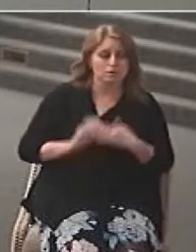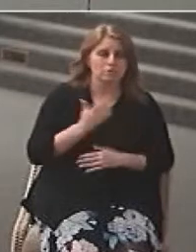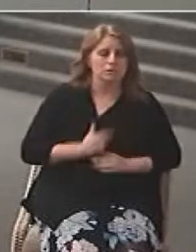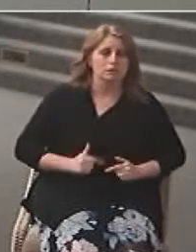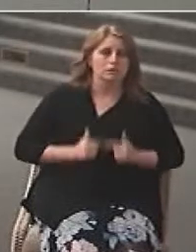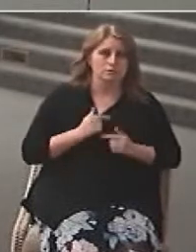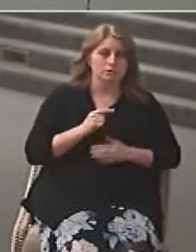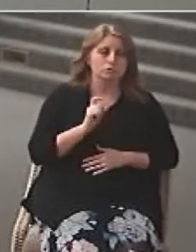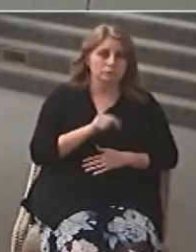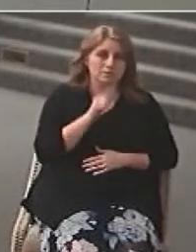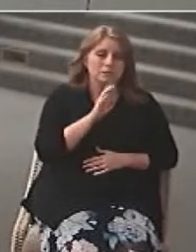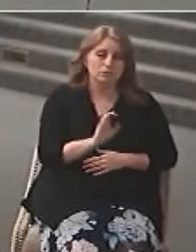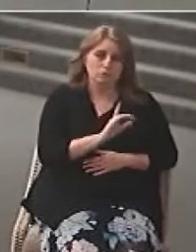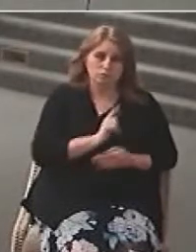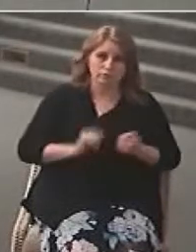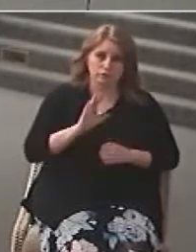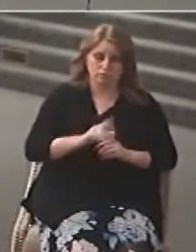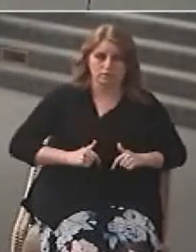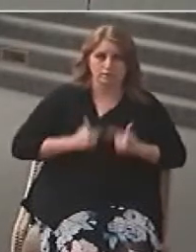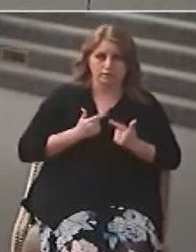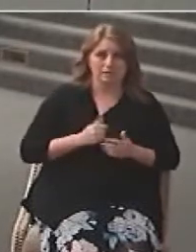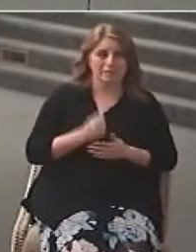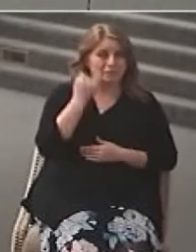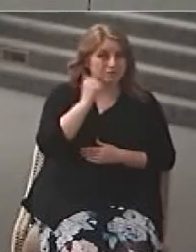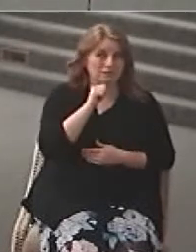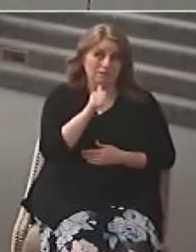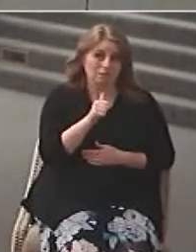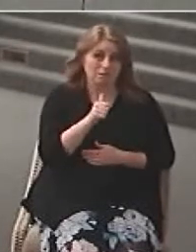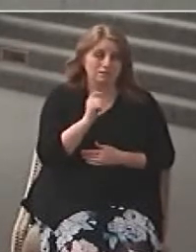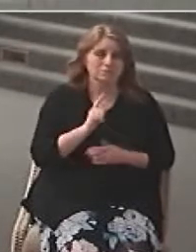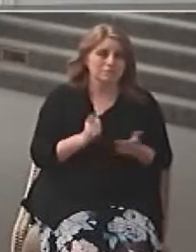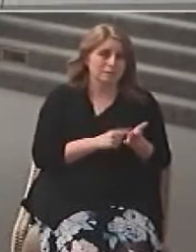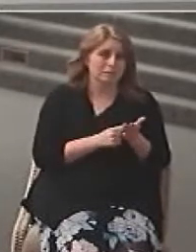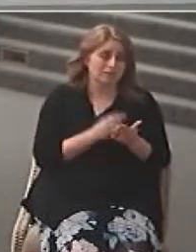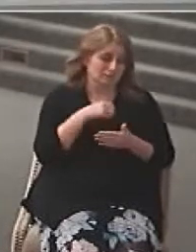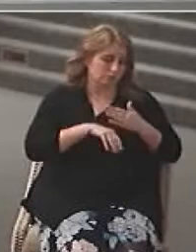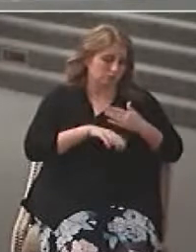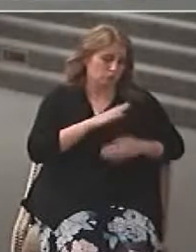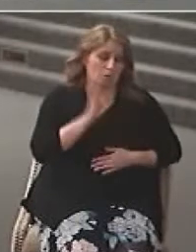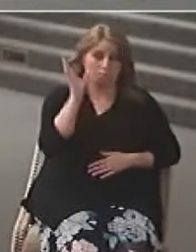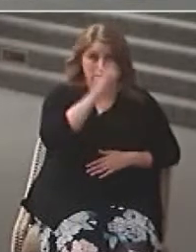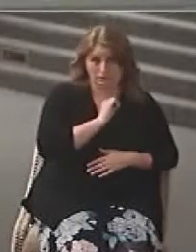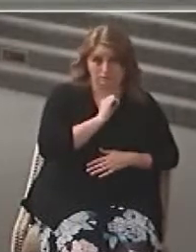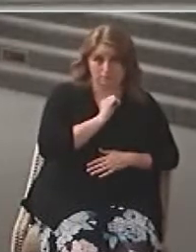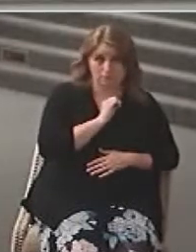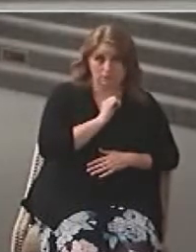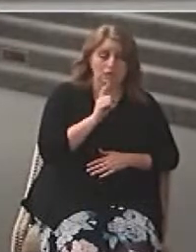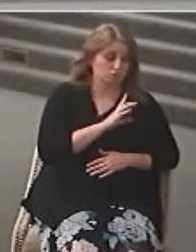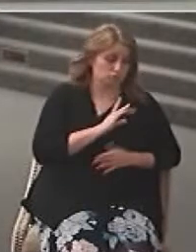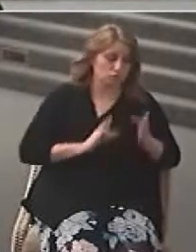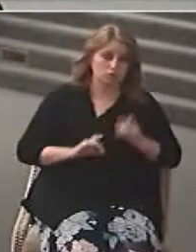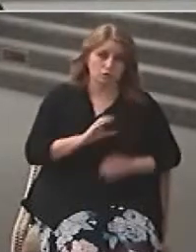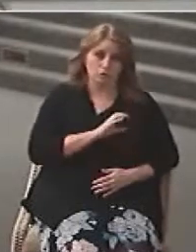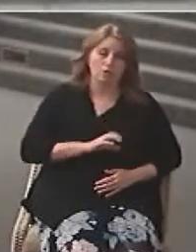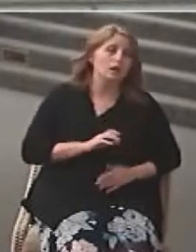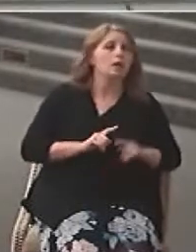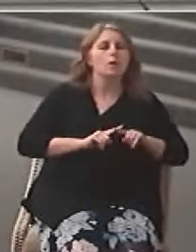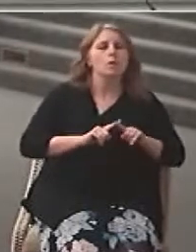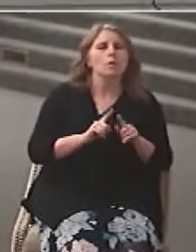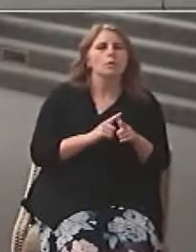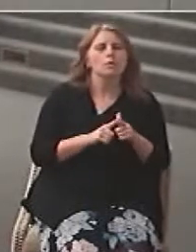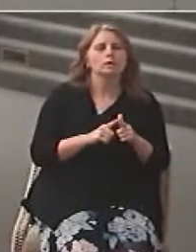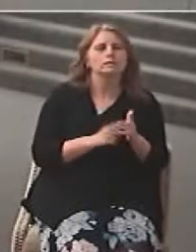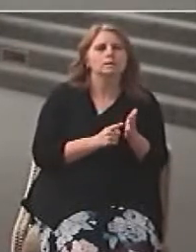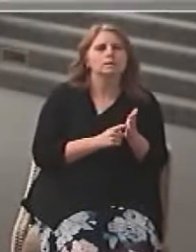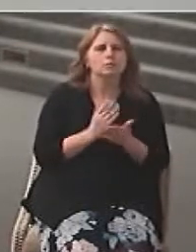Lord of your life. If He's not the Lord of your life, then that means that there's either something missing inside of you, and that's Christ, or there's something between you and the Lord that you need to get